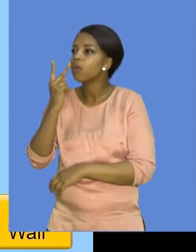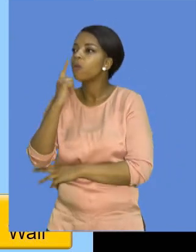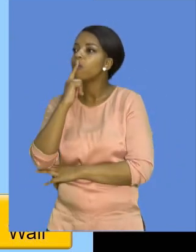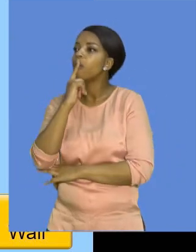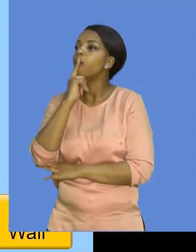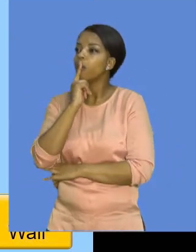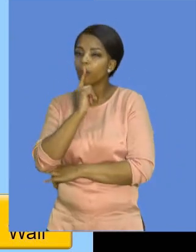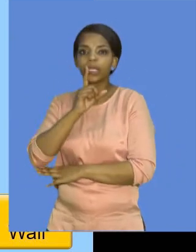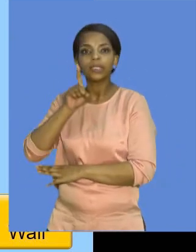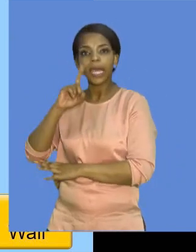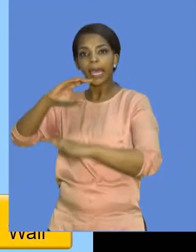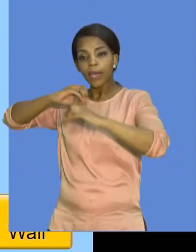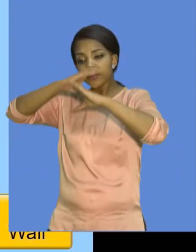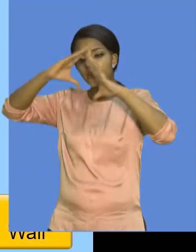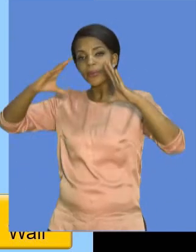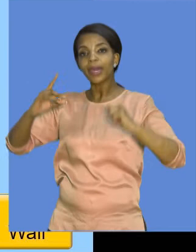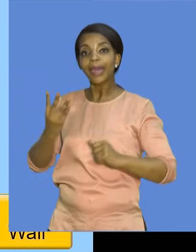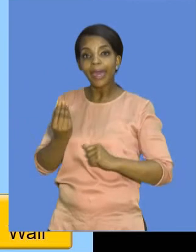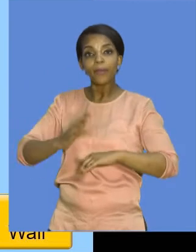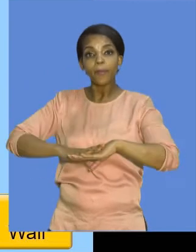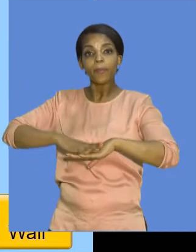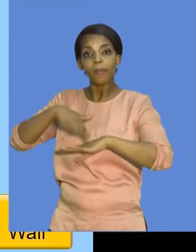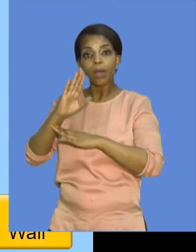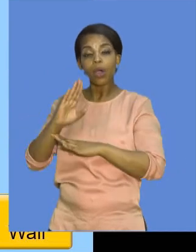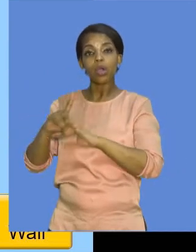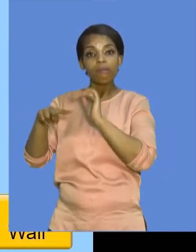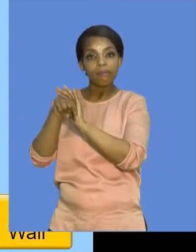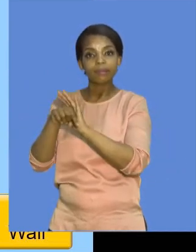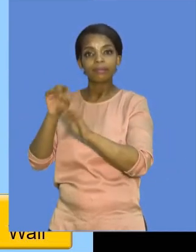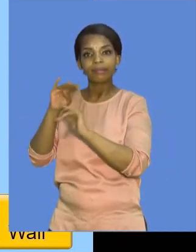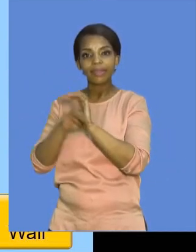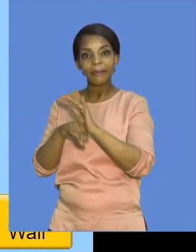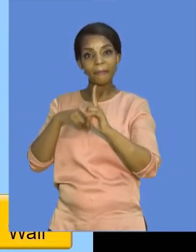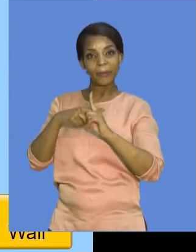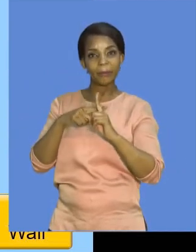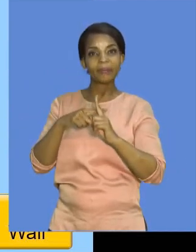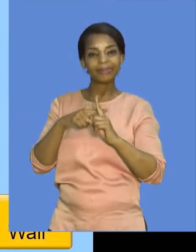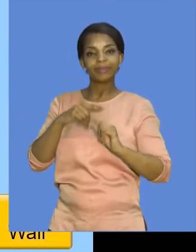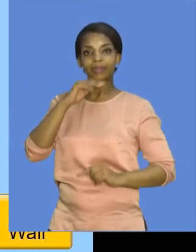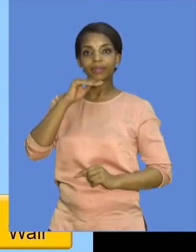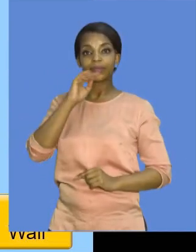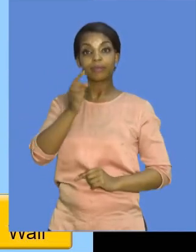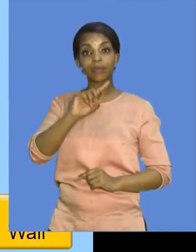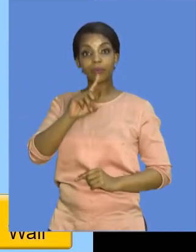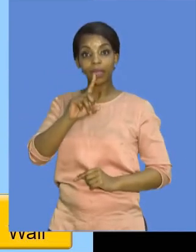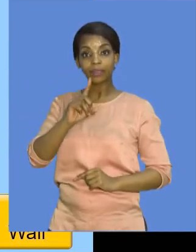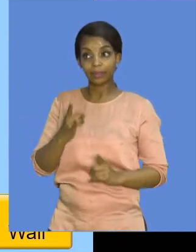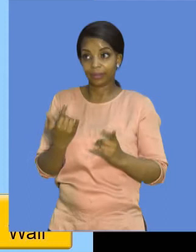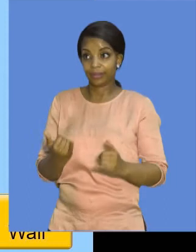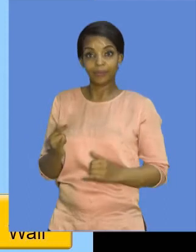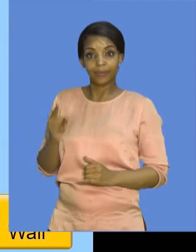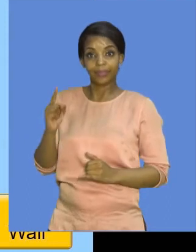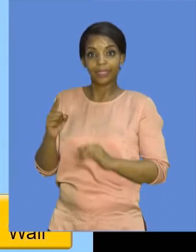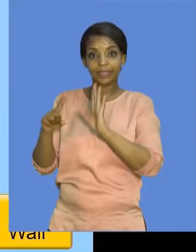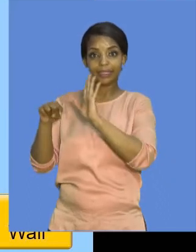balloon has more negative charges than positive, meaning that the net charge on the balloon is actually negative, while